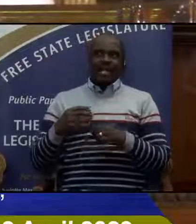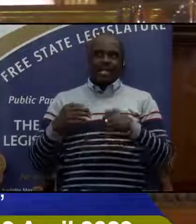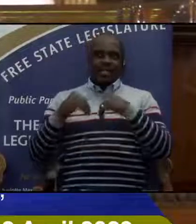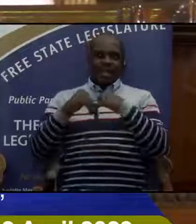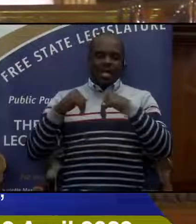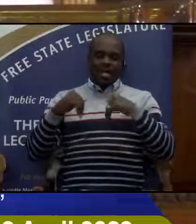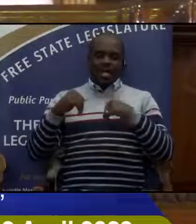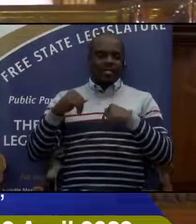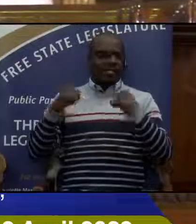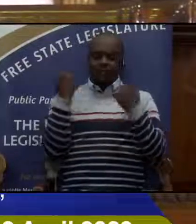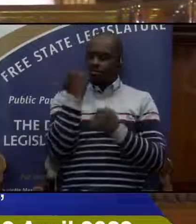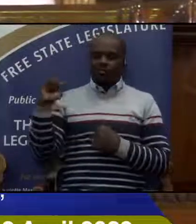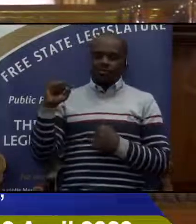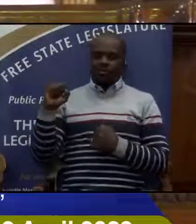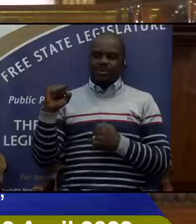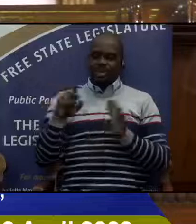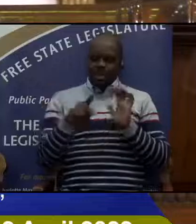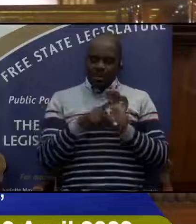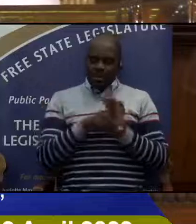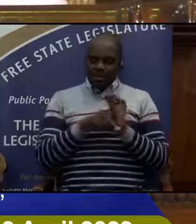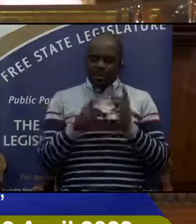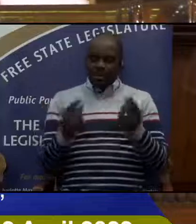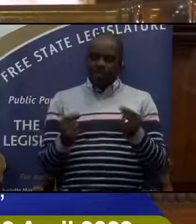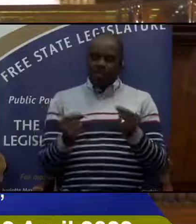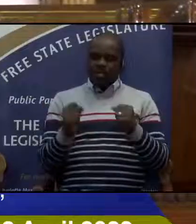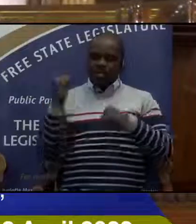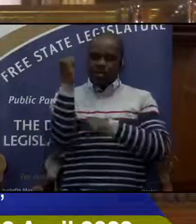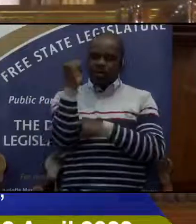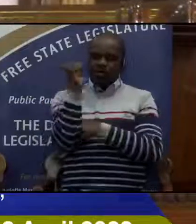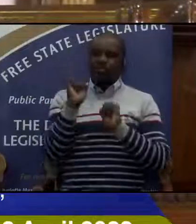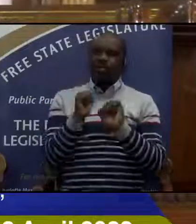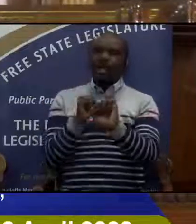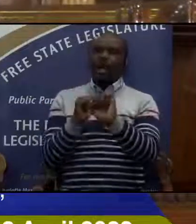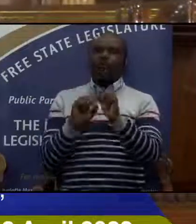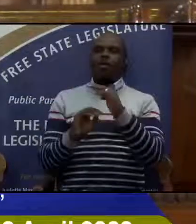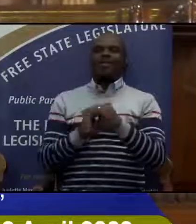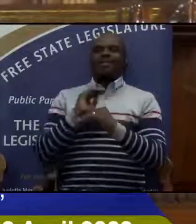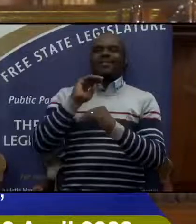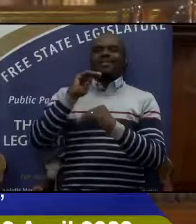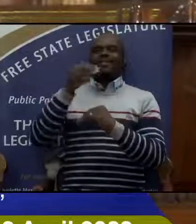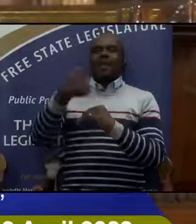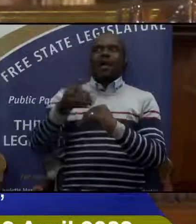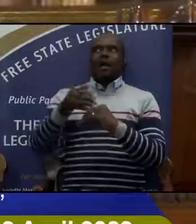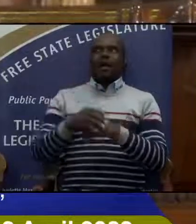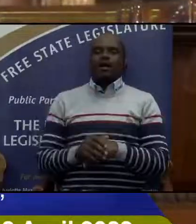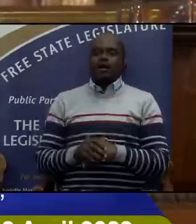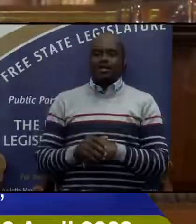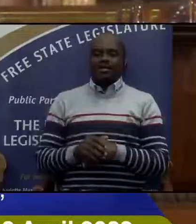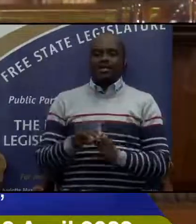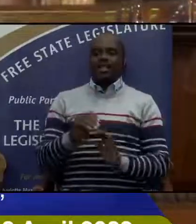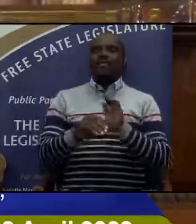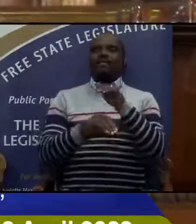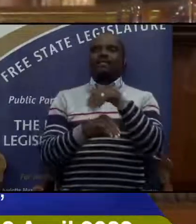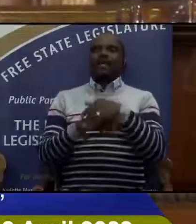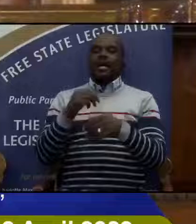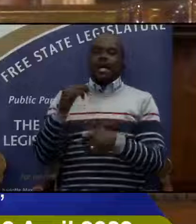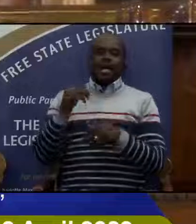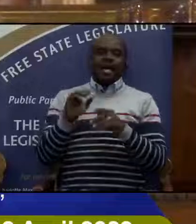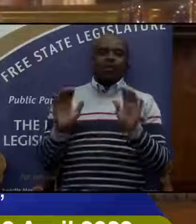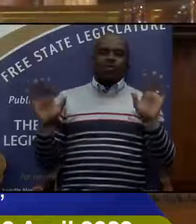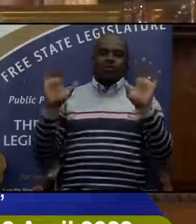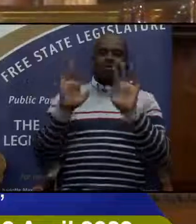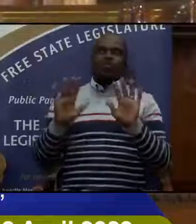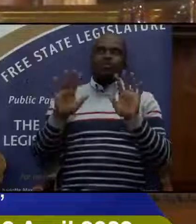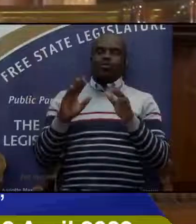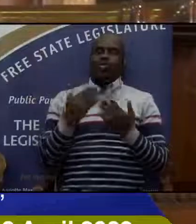office are across the racial line, as you have said. Thank you, Premier, to allow yourself